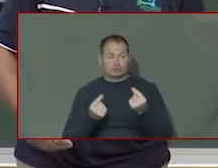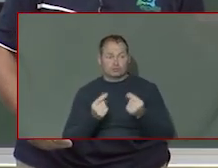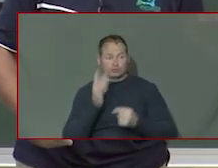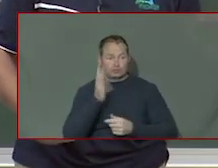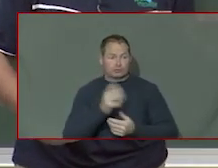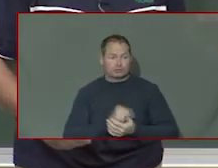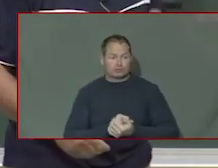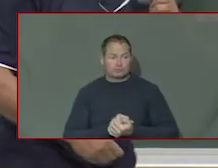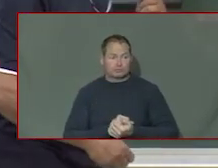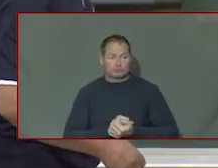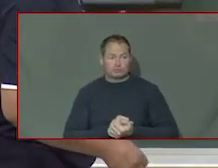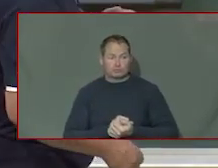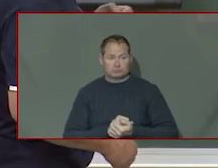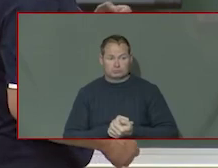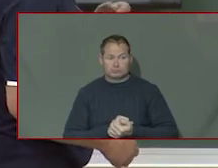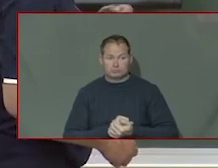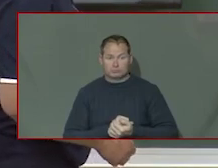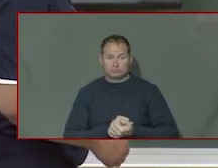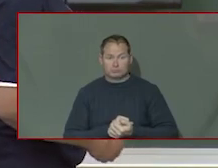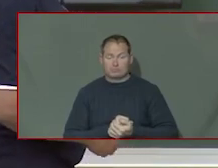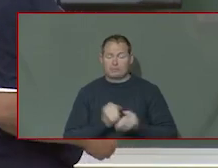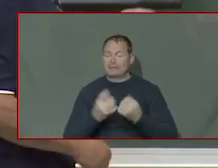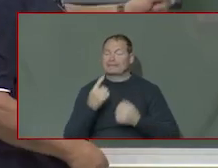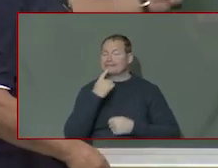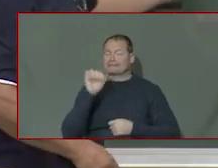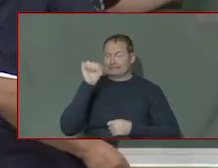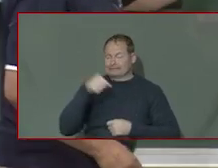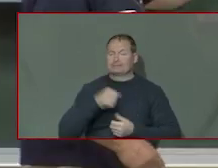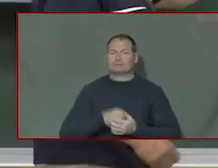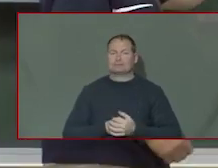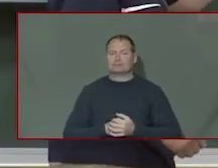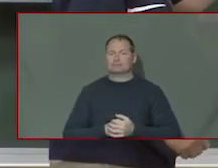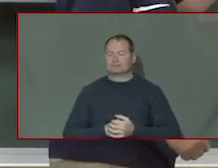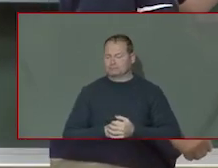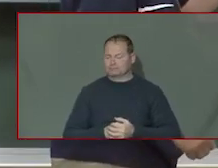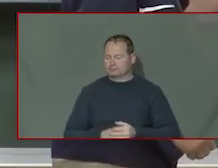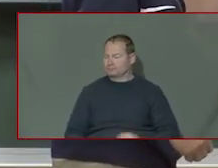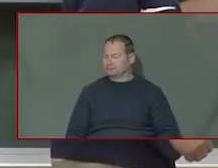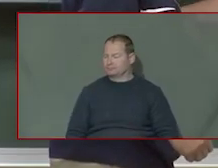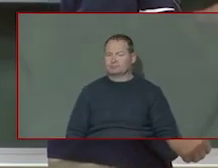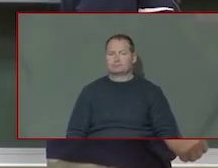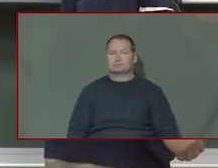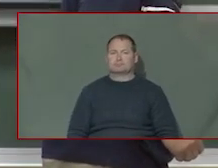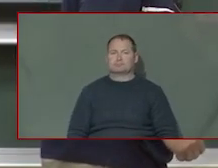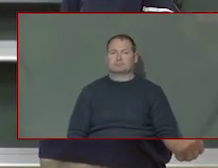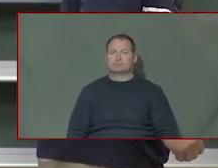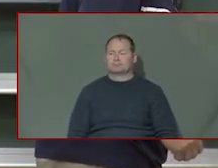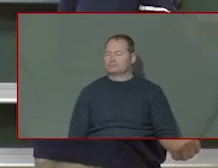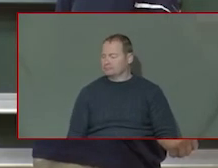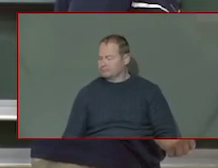relatives? Yes. All right, many of you say yes. All right, but now,